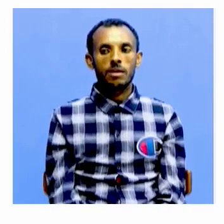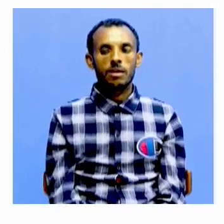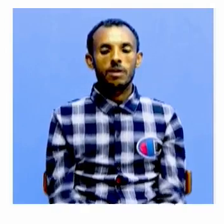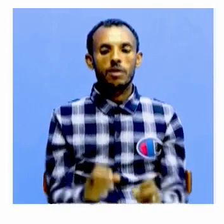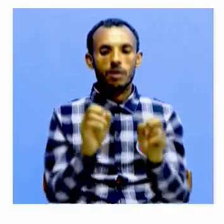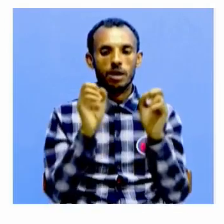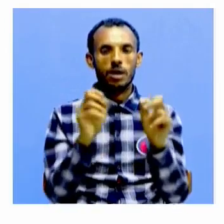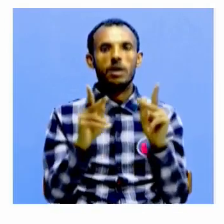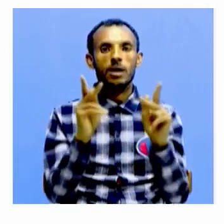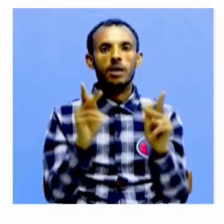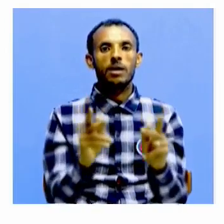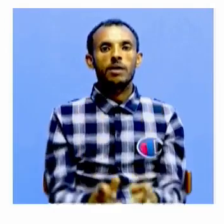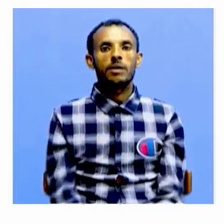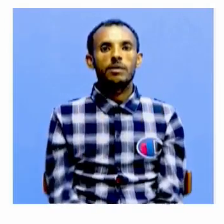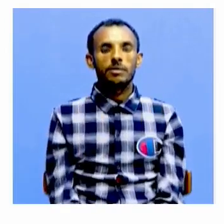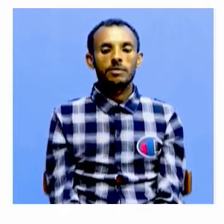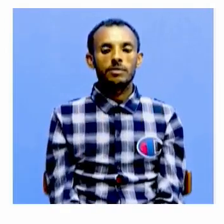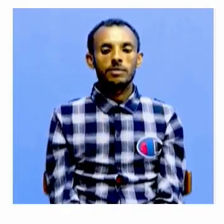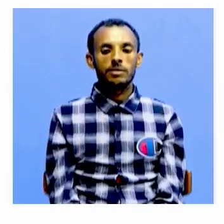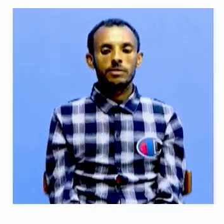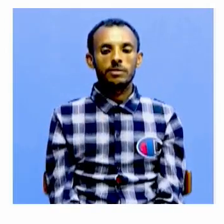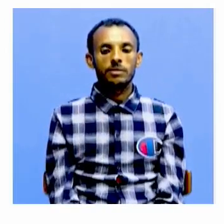Okay.